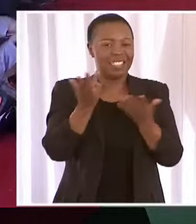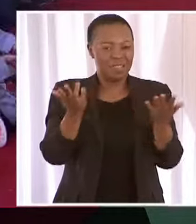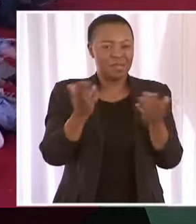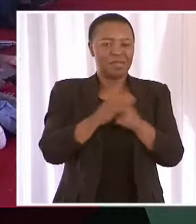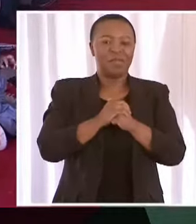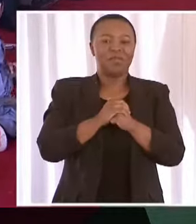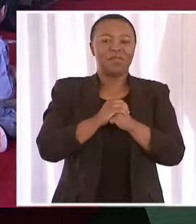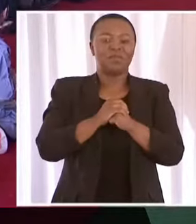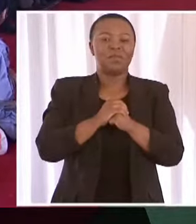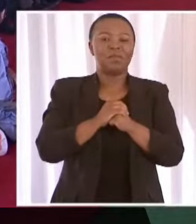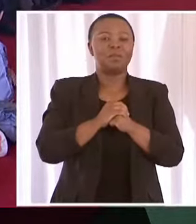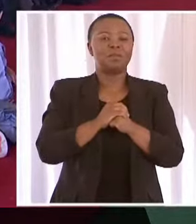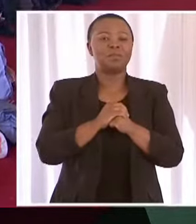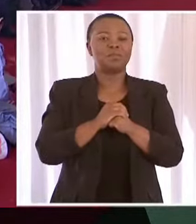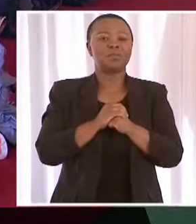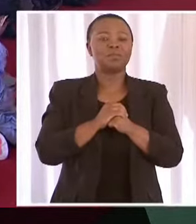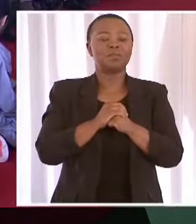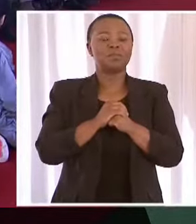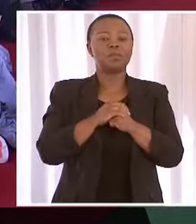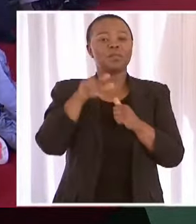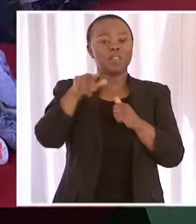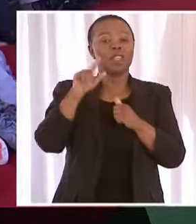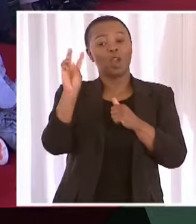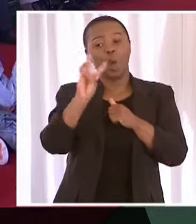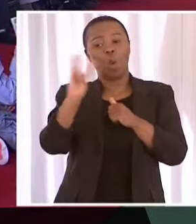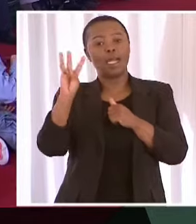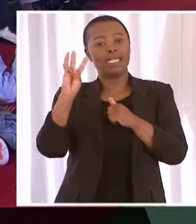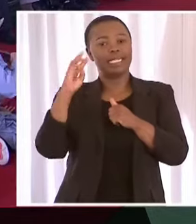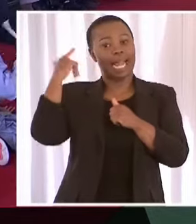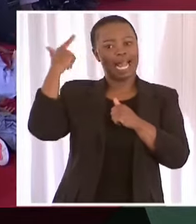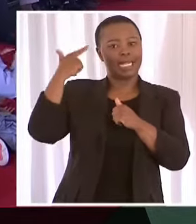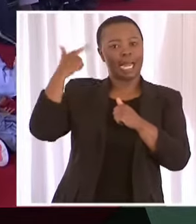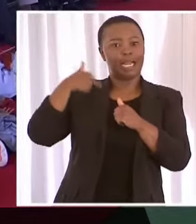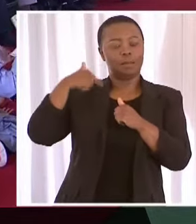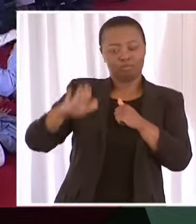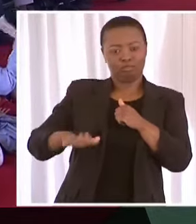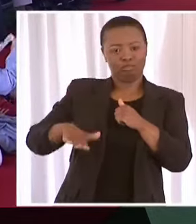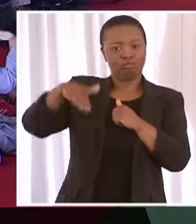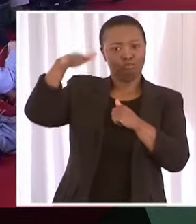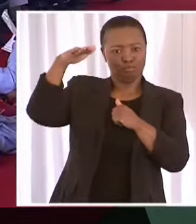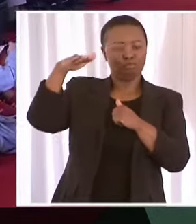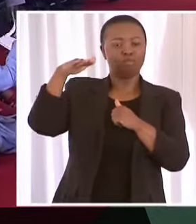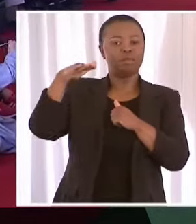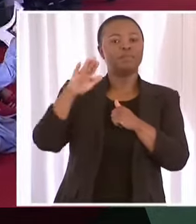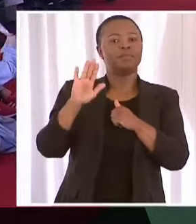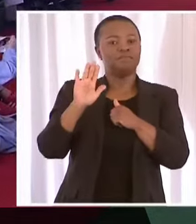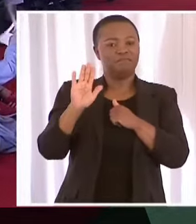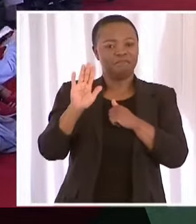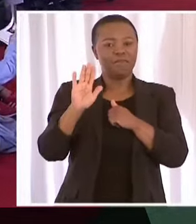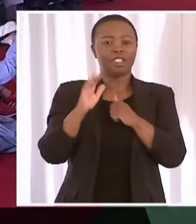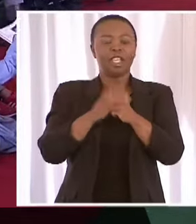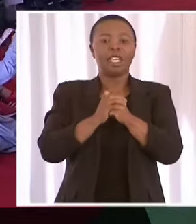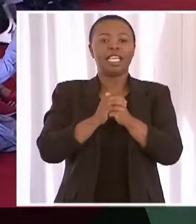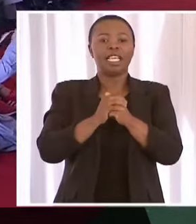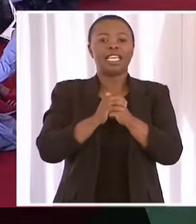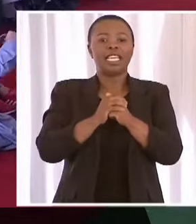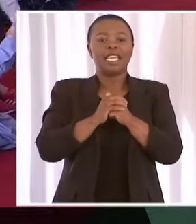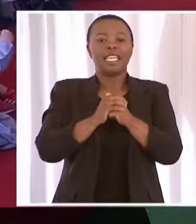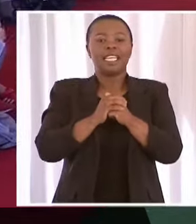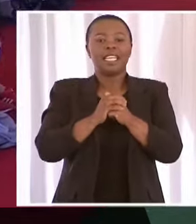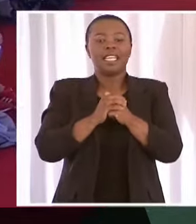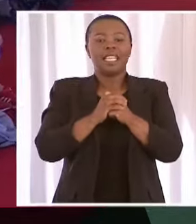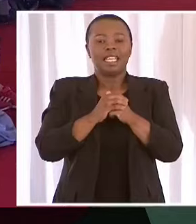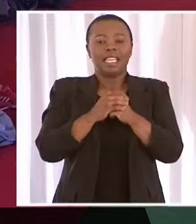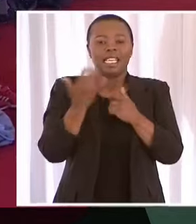outside a pub on the Portobello Road in West London, which is where I grew up, with a newspaper and a drink. He played on my competitive